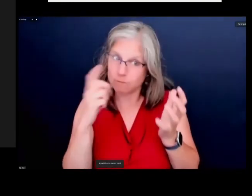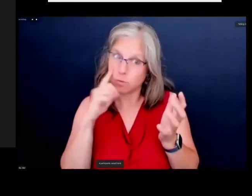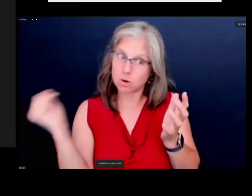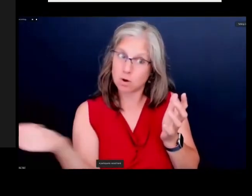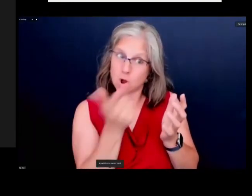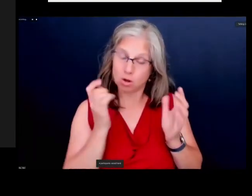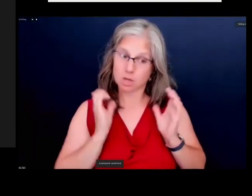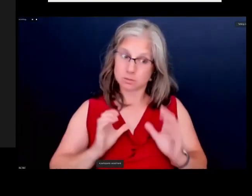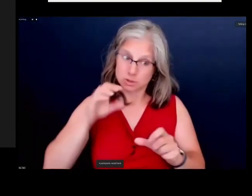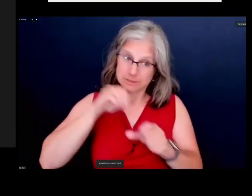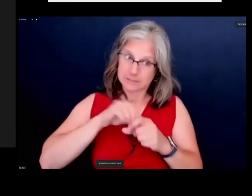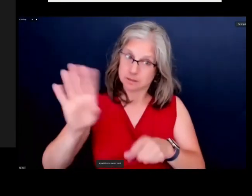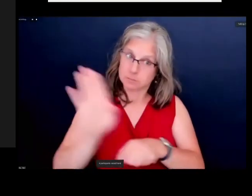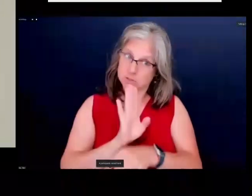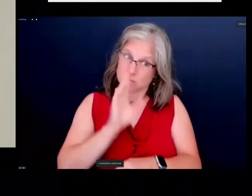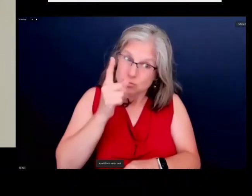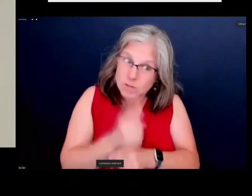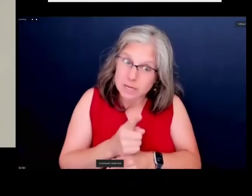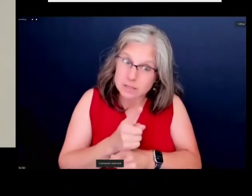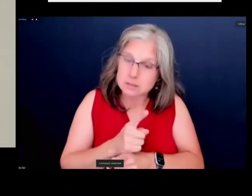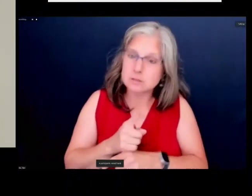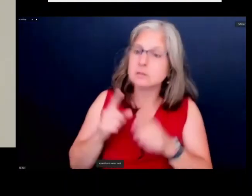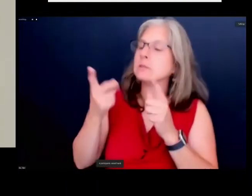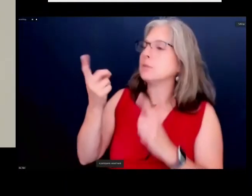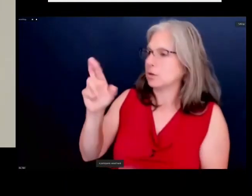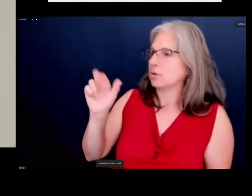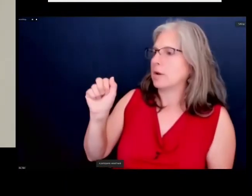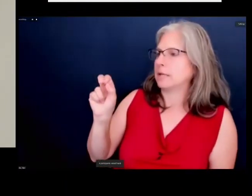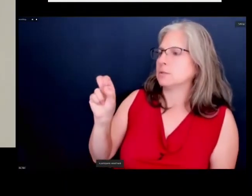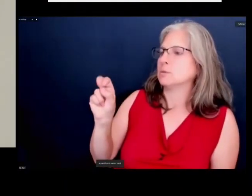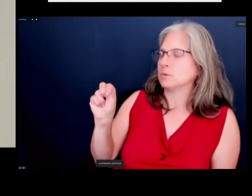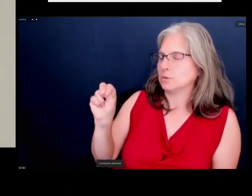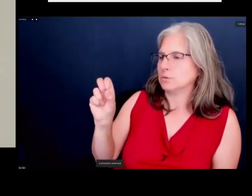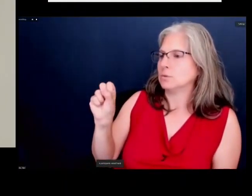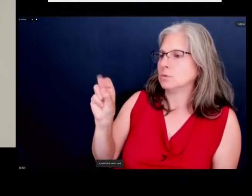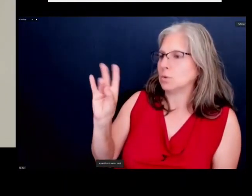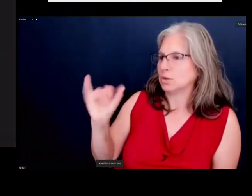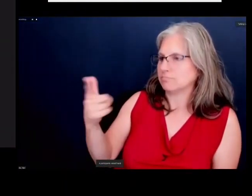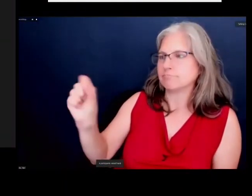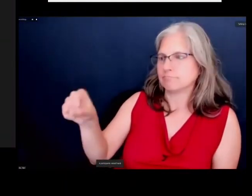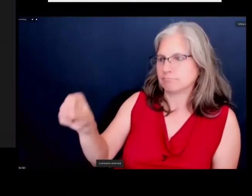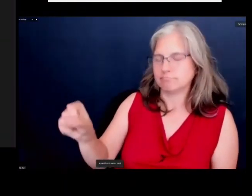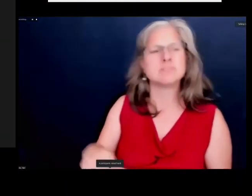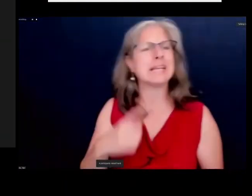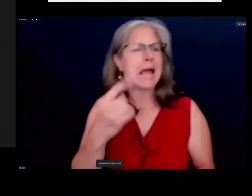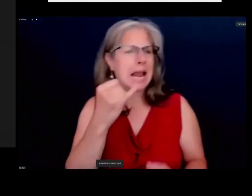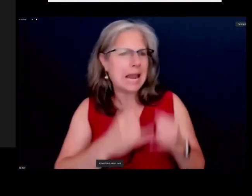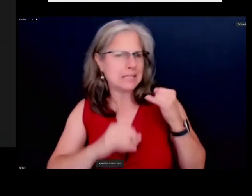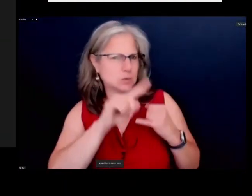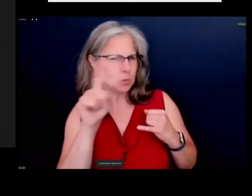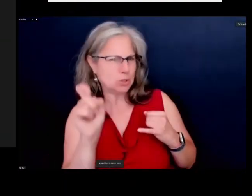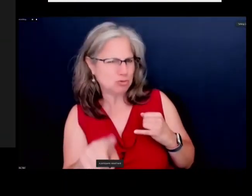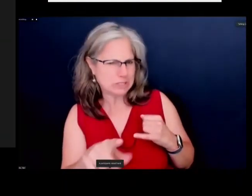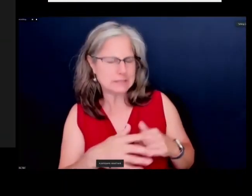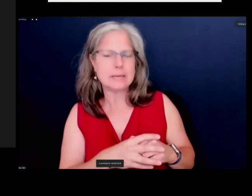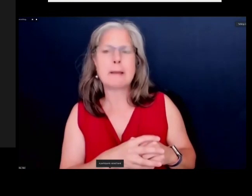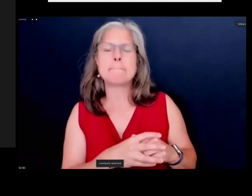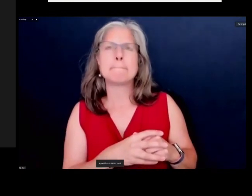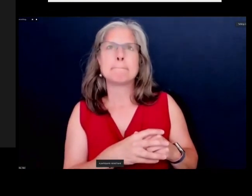all customers inside their businesses, right? Absolutely. Okay. And one last